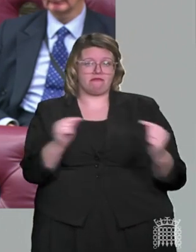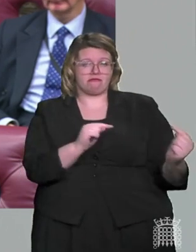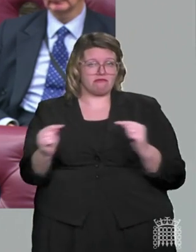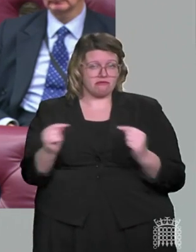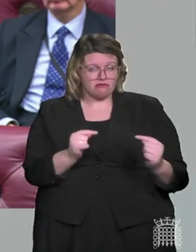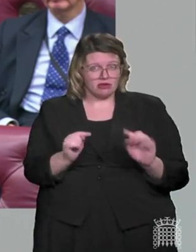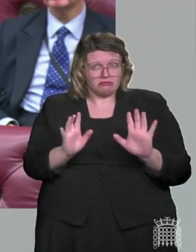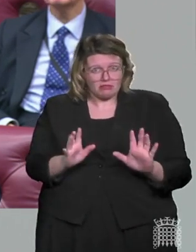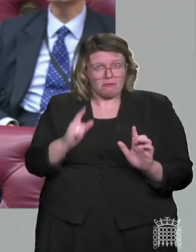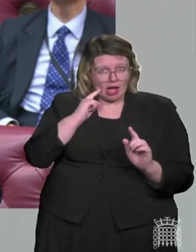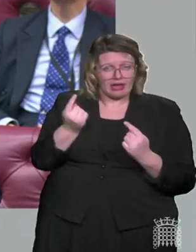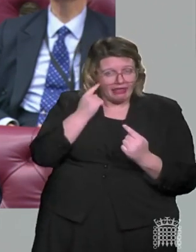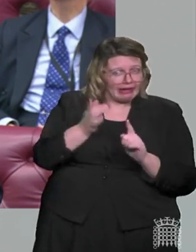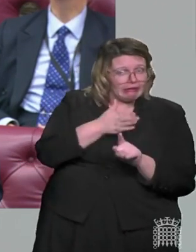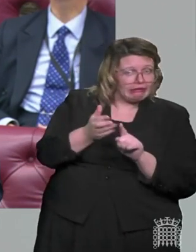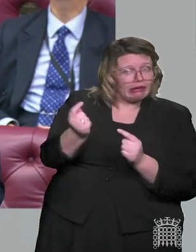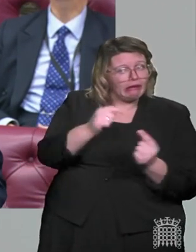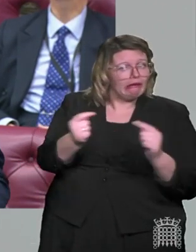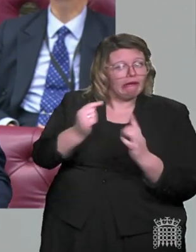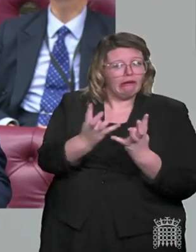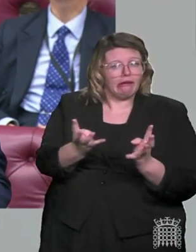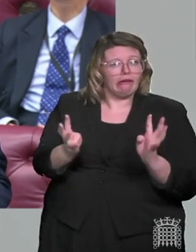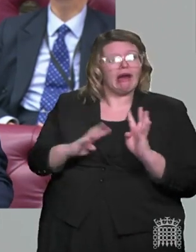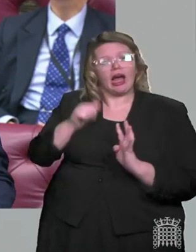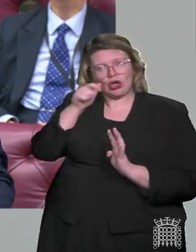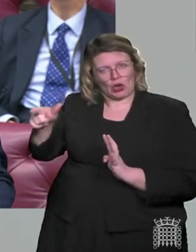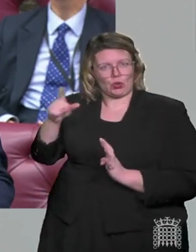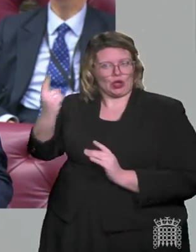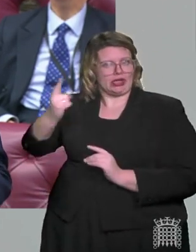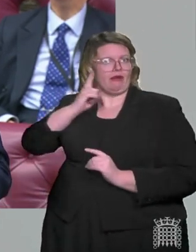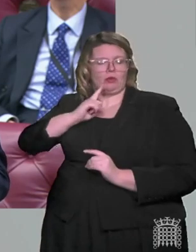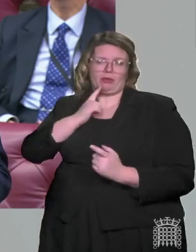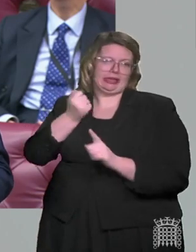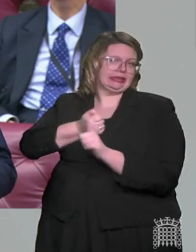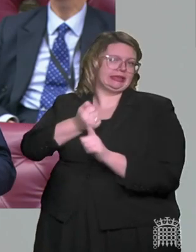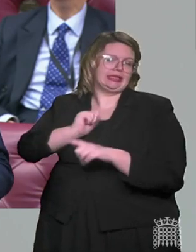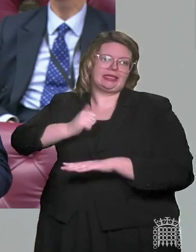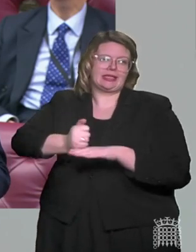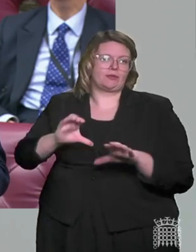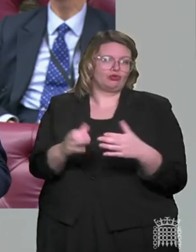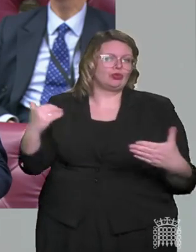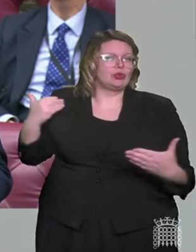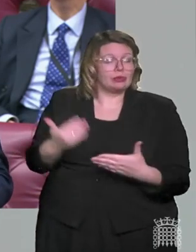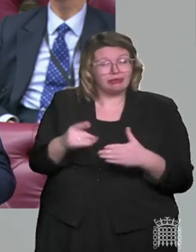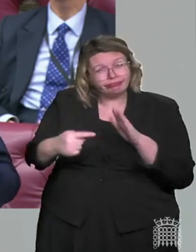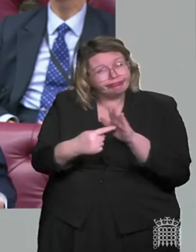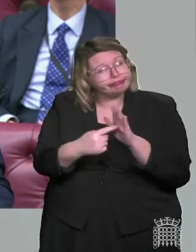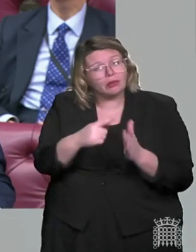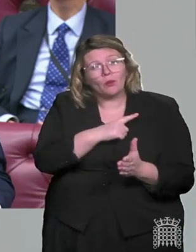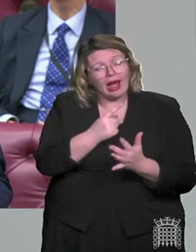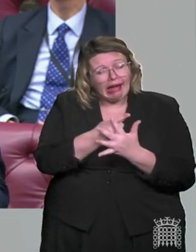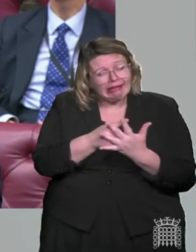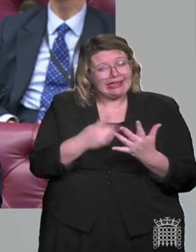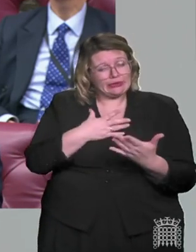But I think we're on the way to getting this group, which I know she's long called for, up and running. And it's important because there are lots of things we need to start talking about